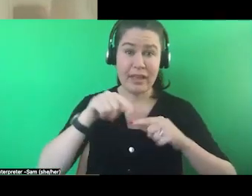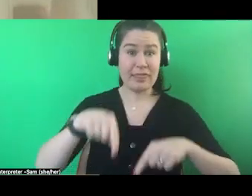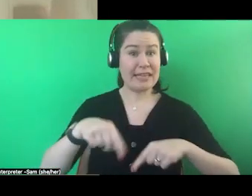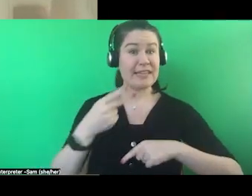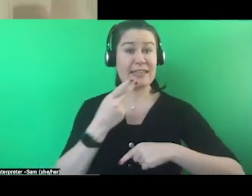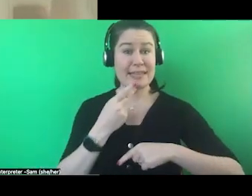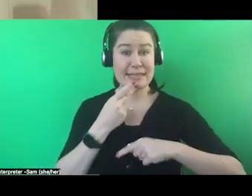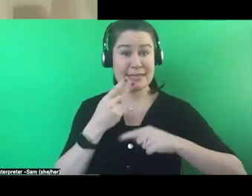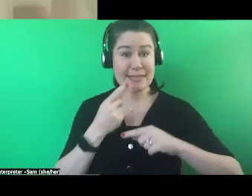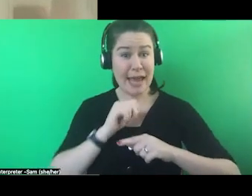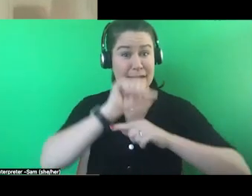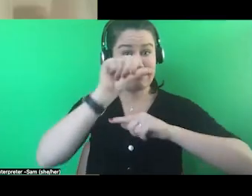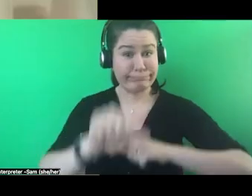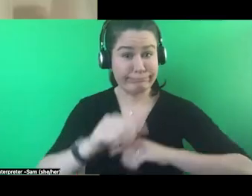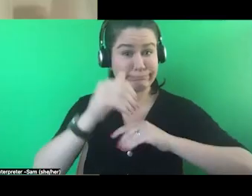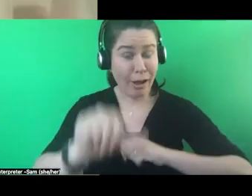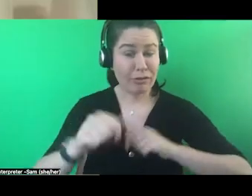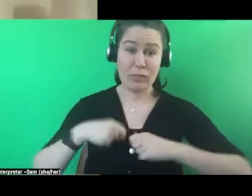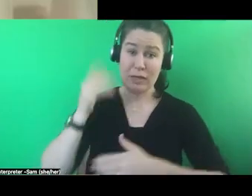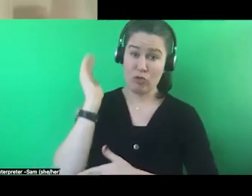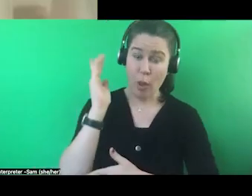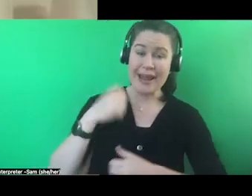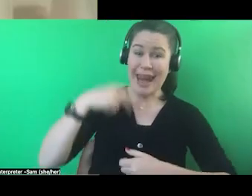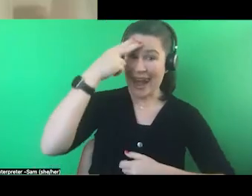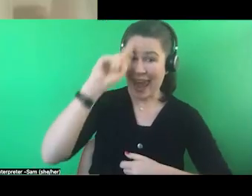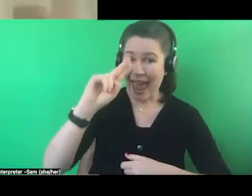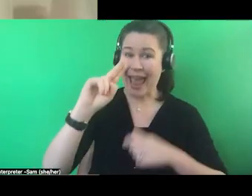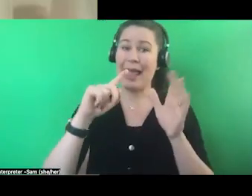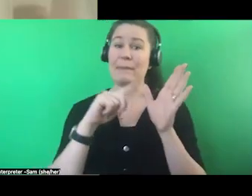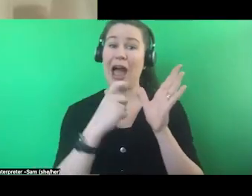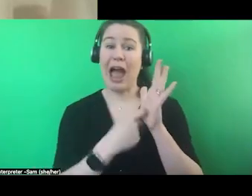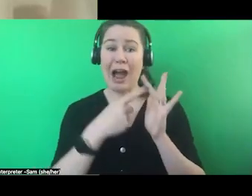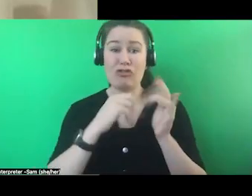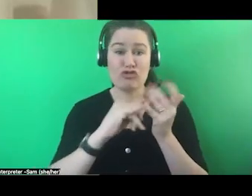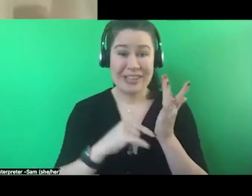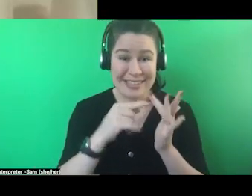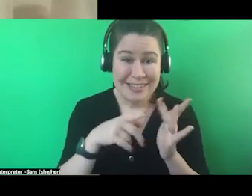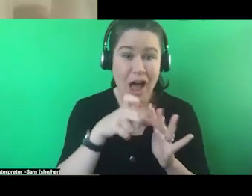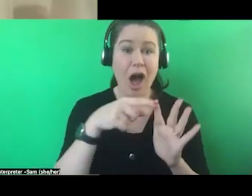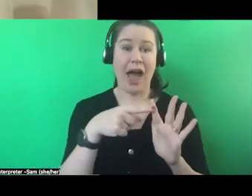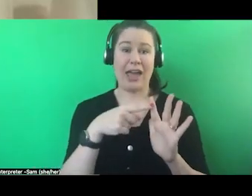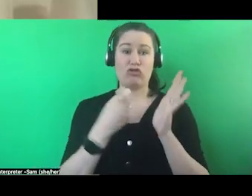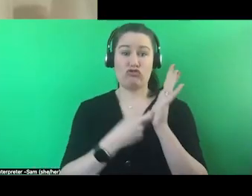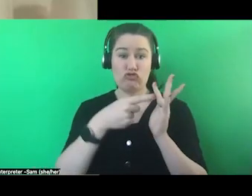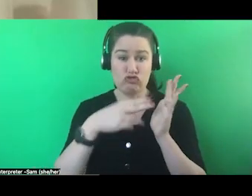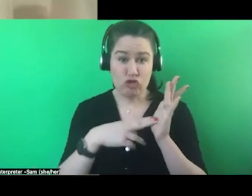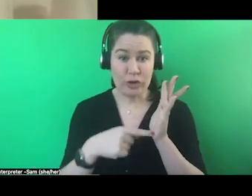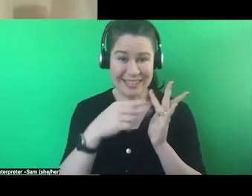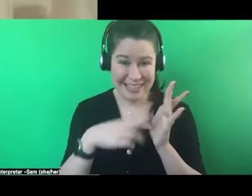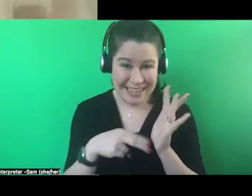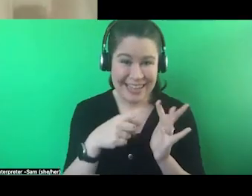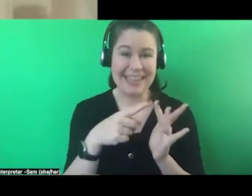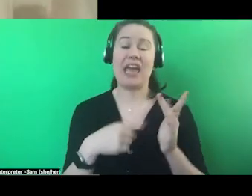edition of this project. My name is Aristide Rontini. I'm a person with disability. I'm an